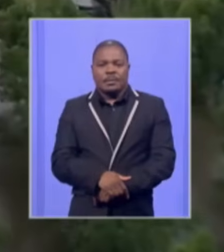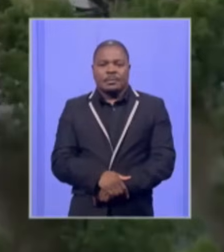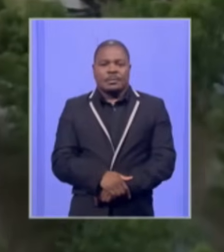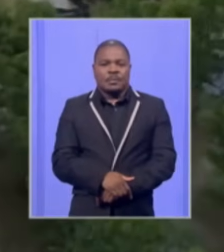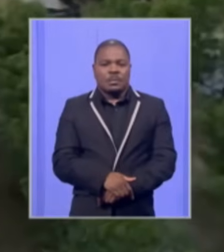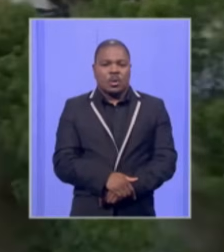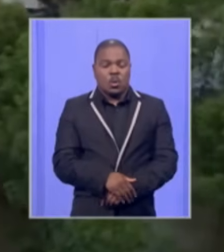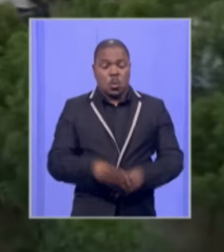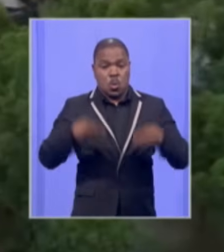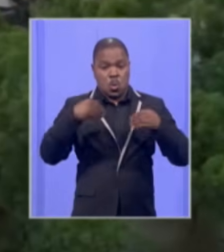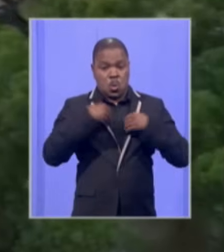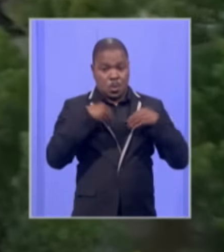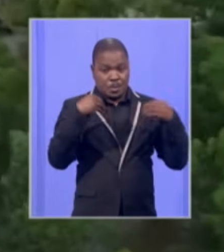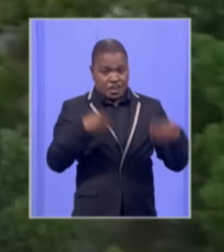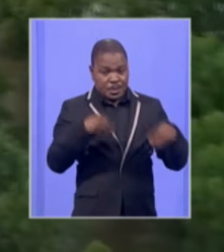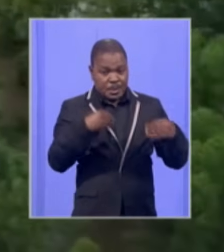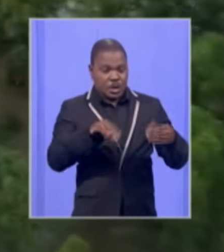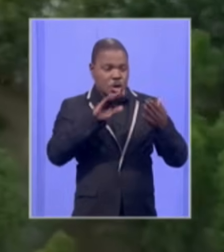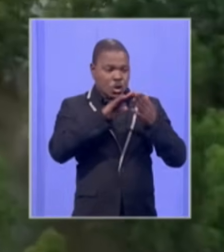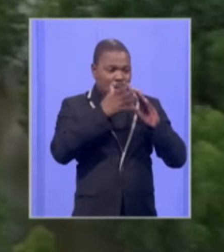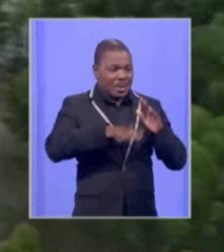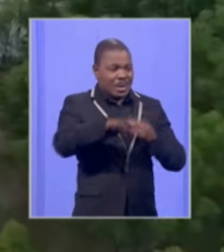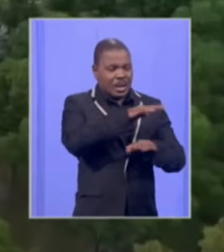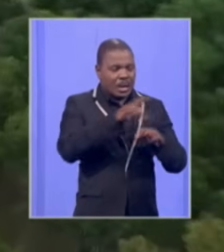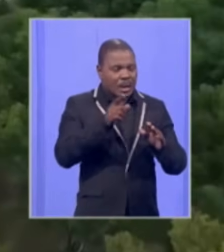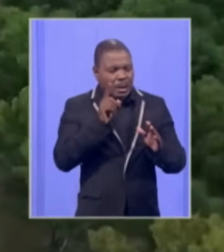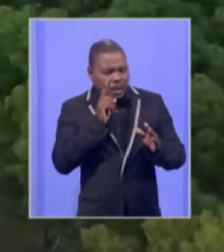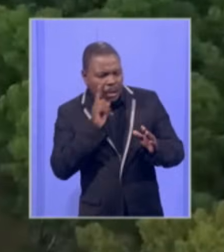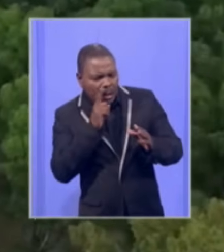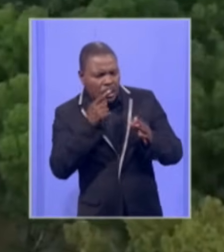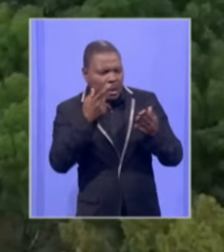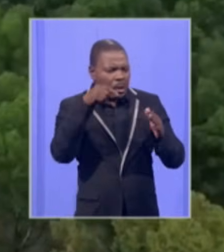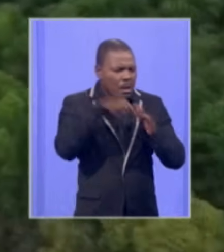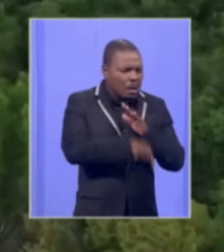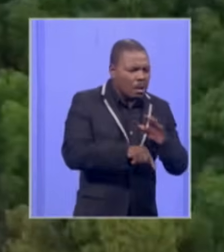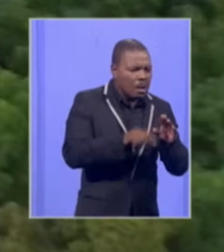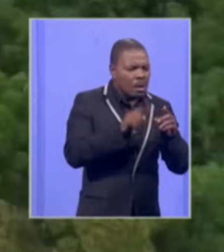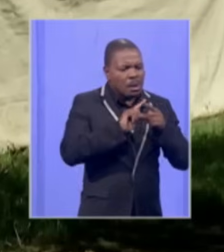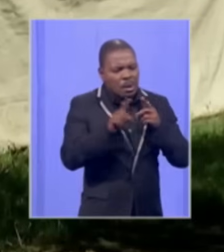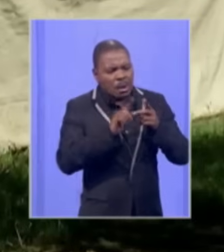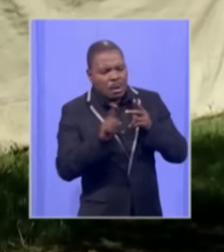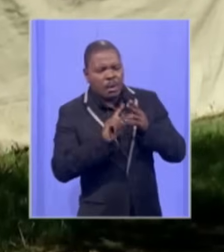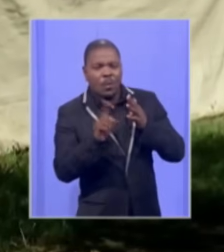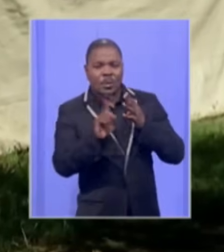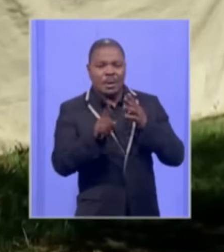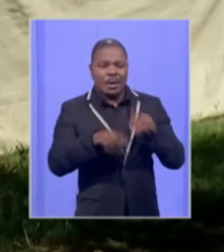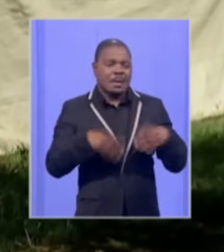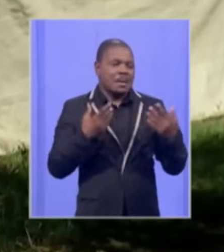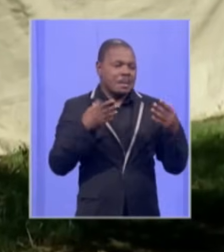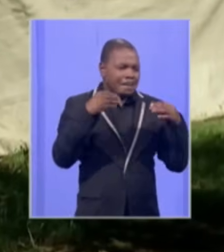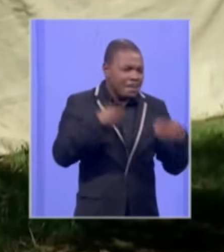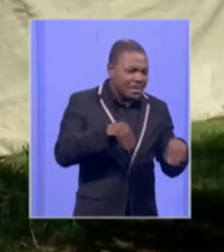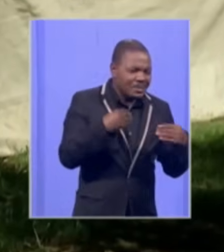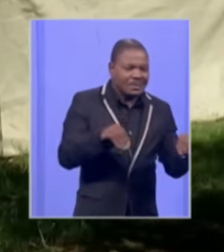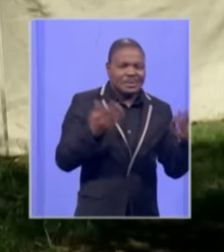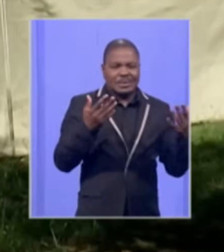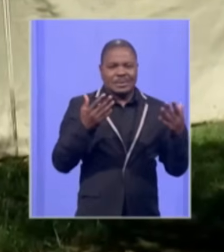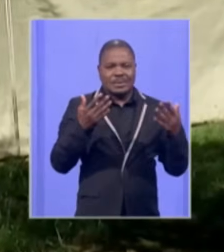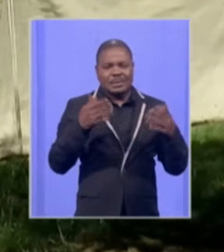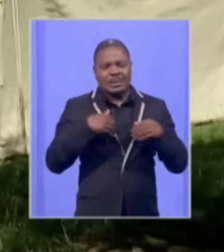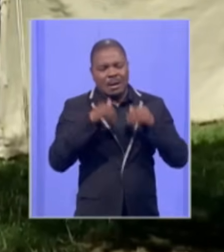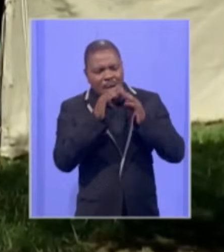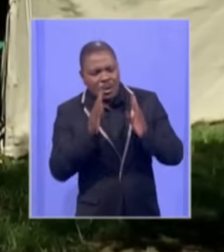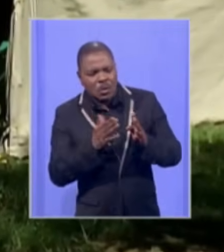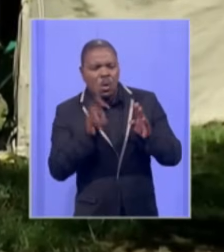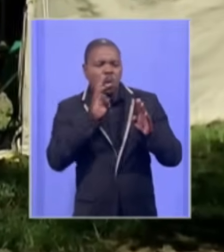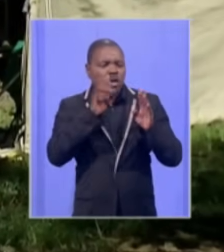Beng ba dikgwebo le baagi ba tswelela go sekaseka ditatlhegelo tsa bone. Matlo mangwe le dikgwebo di khurumeditswe ke metsi. Baagi